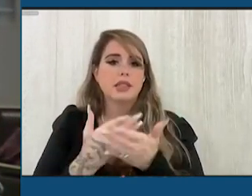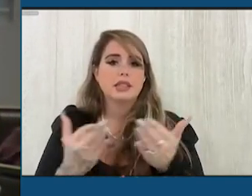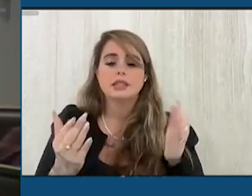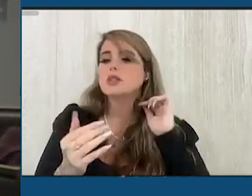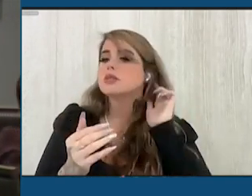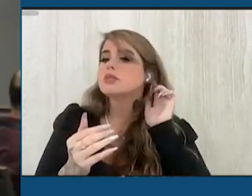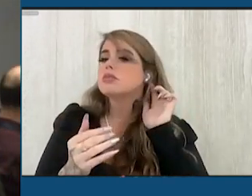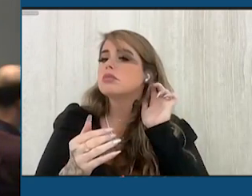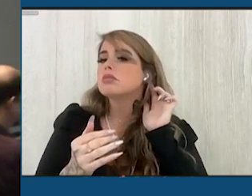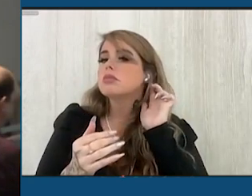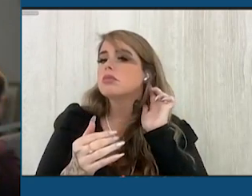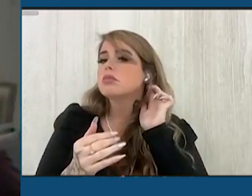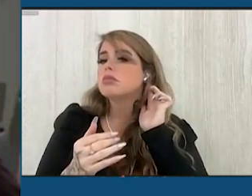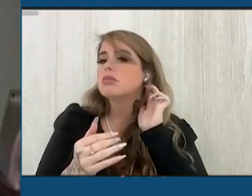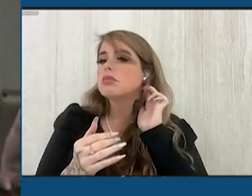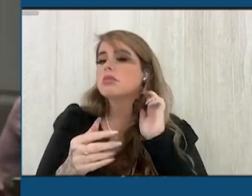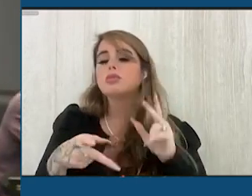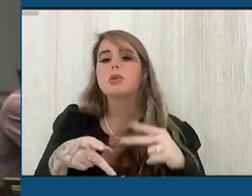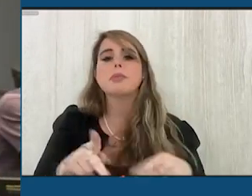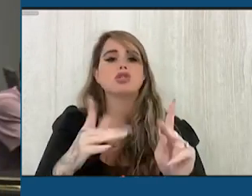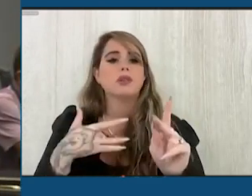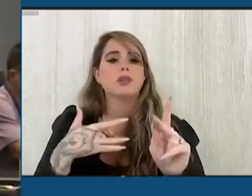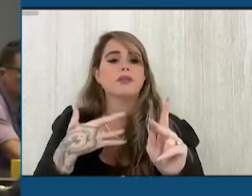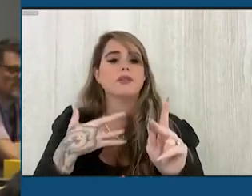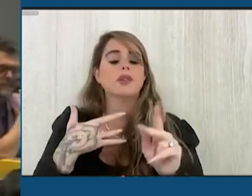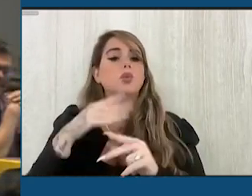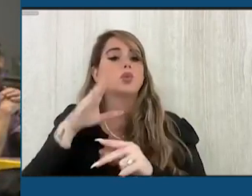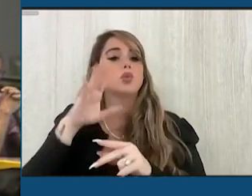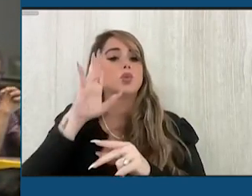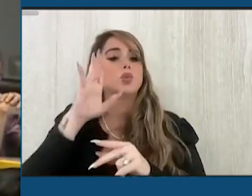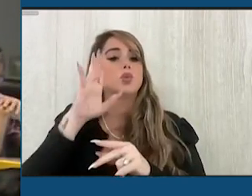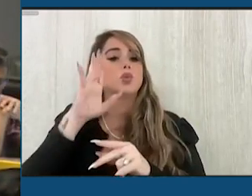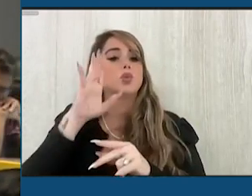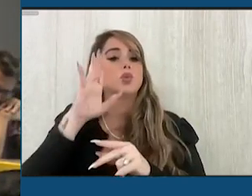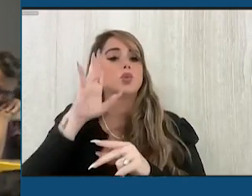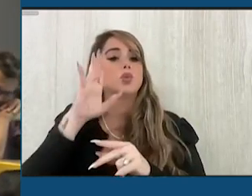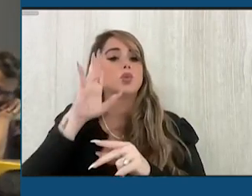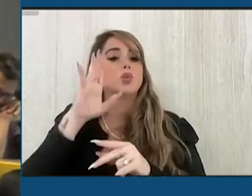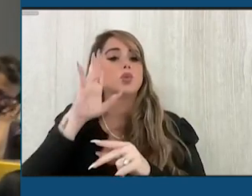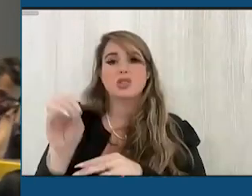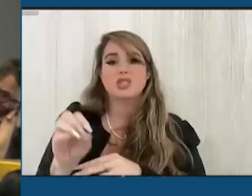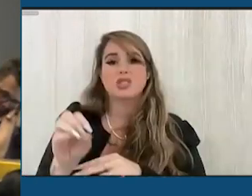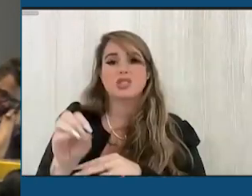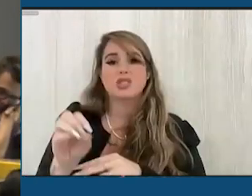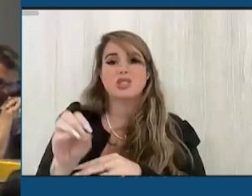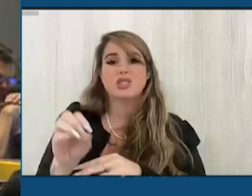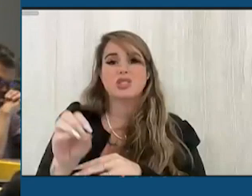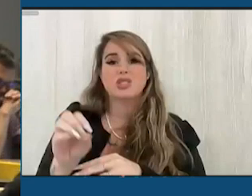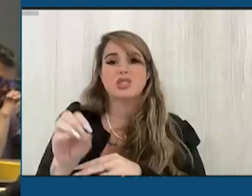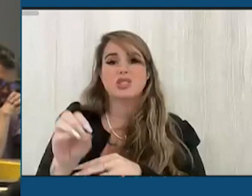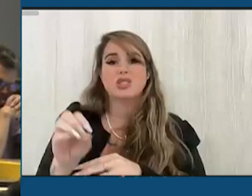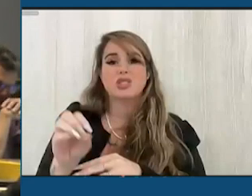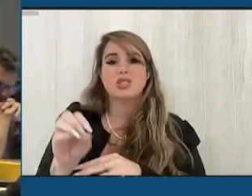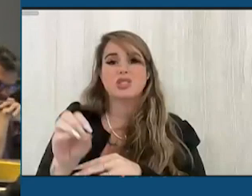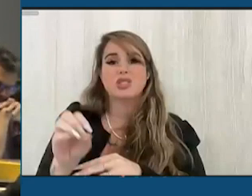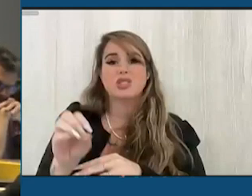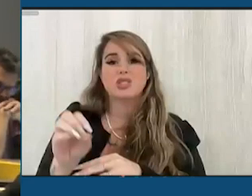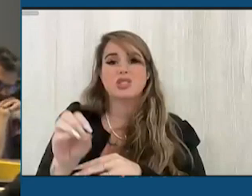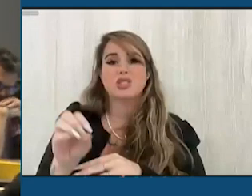to feel. Do you know that of the 45%, only about 5% of people say it was their parent?